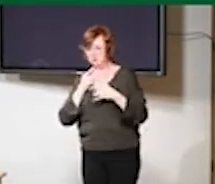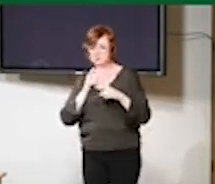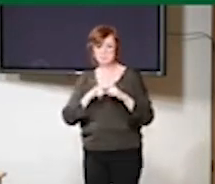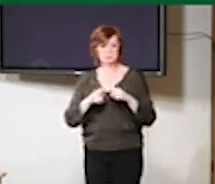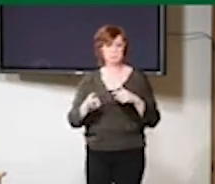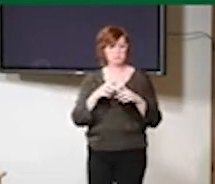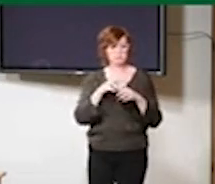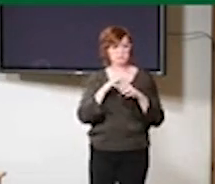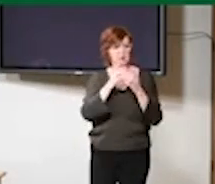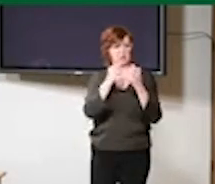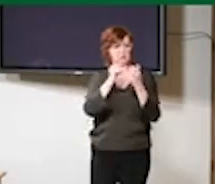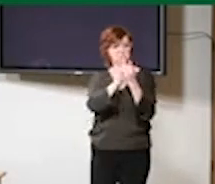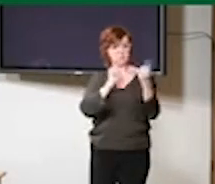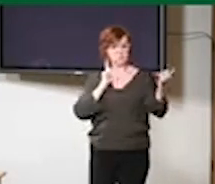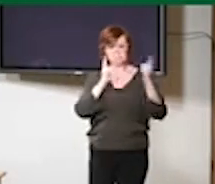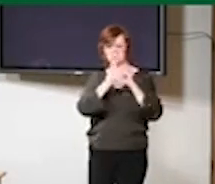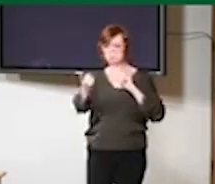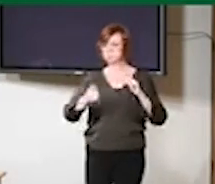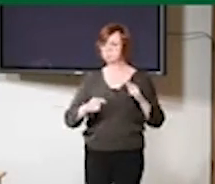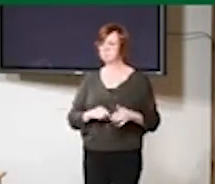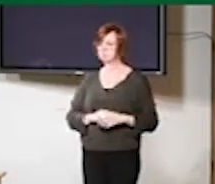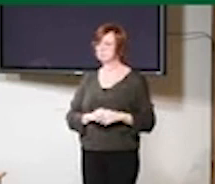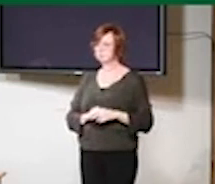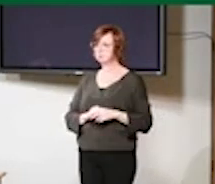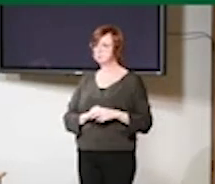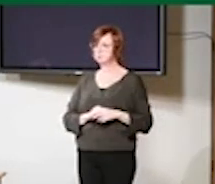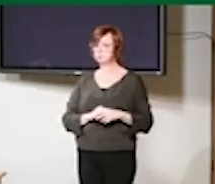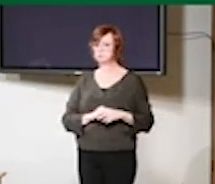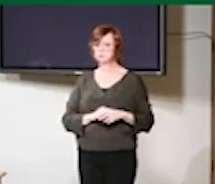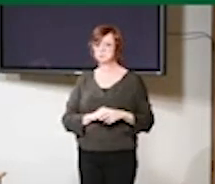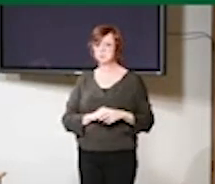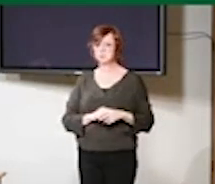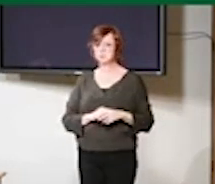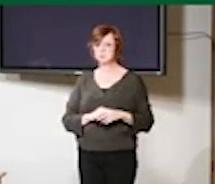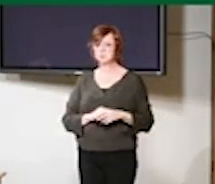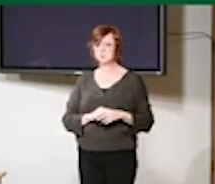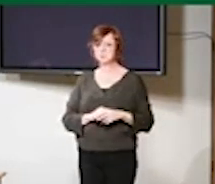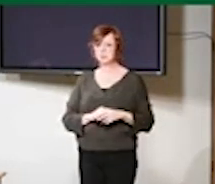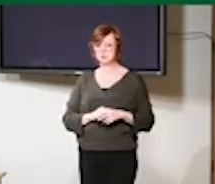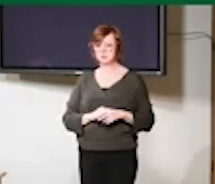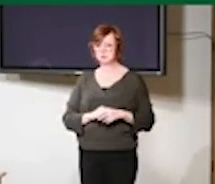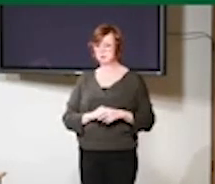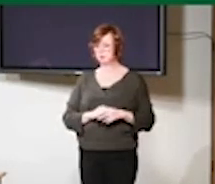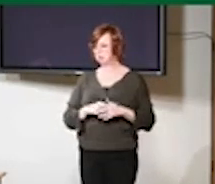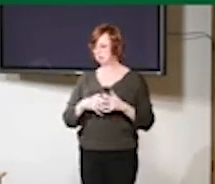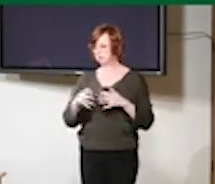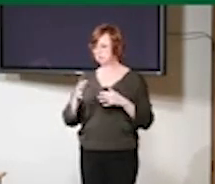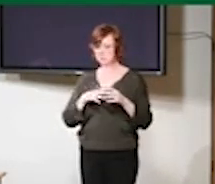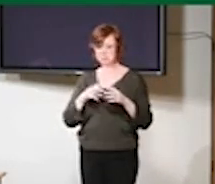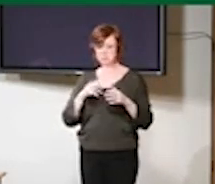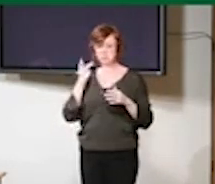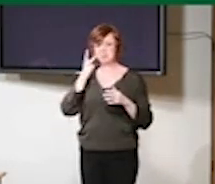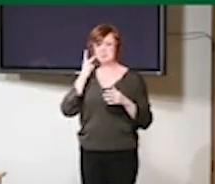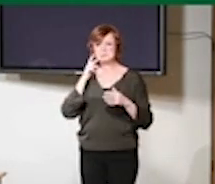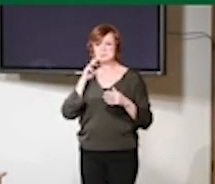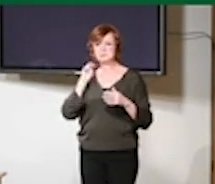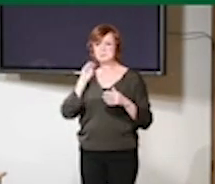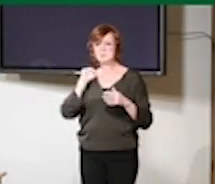say, oh, my risk is lower or higher today. It actually does not change in terms of where the cases